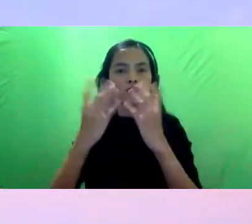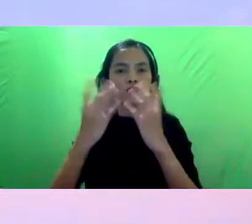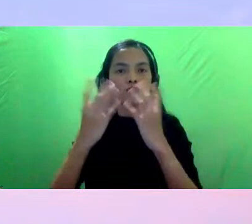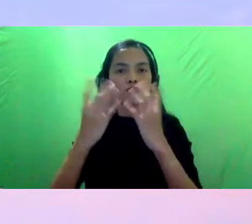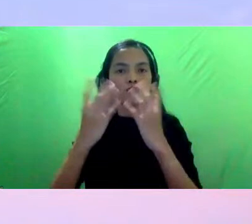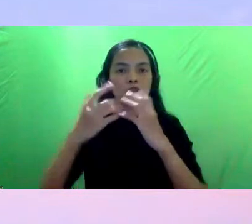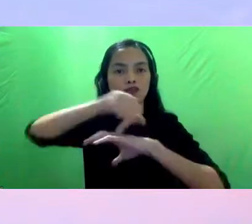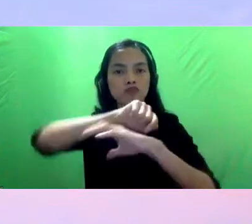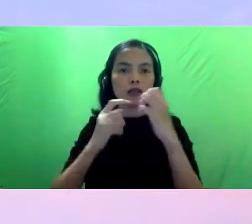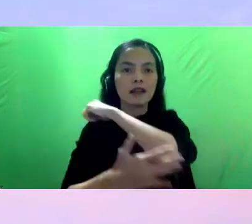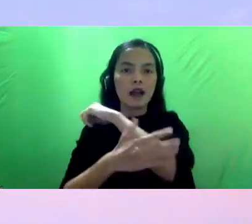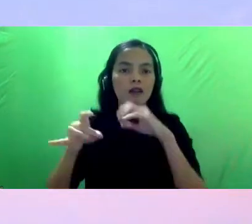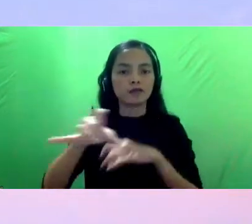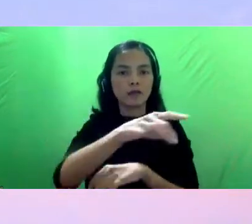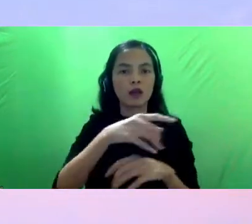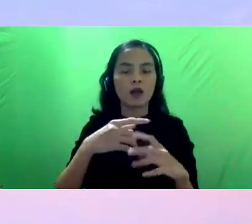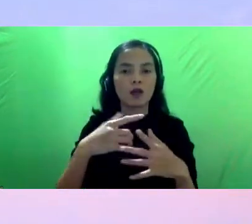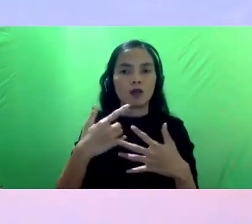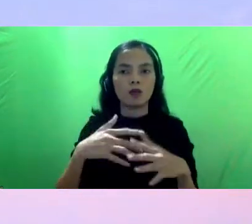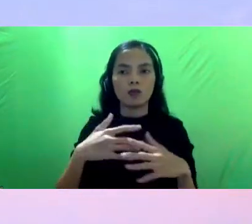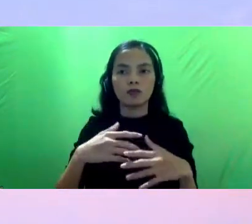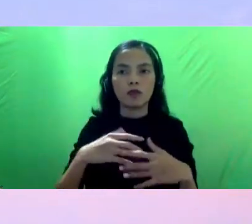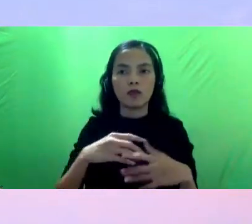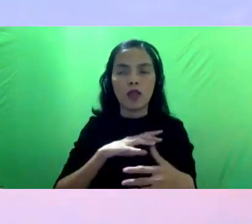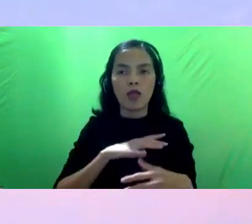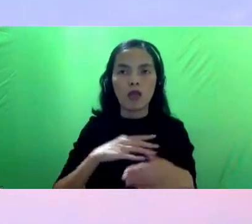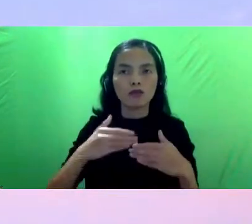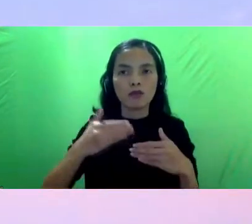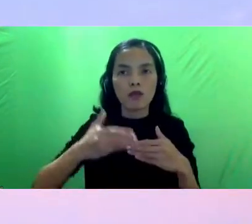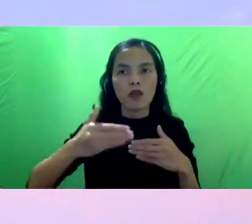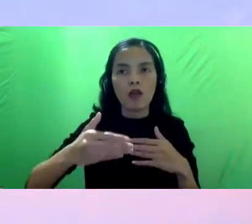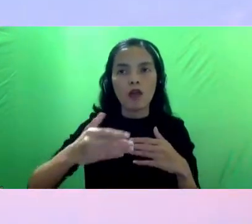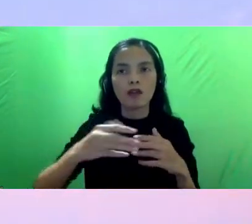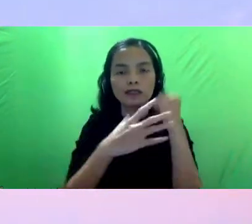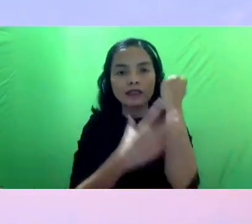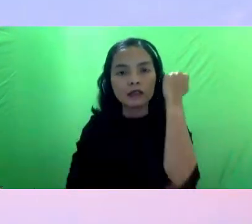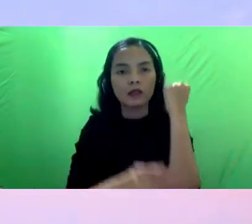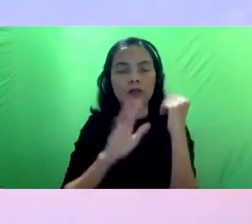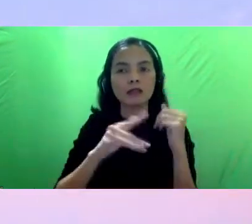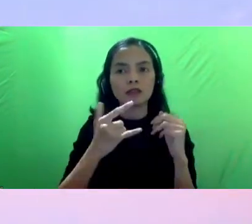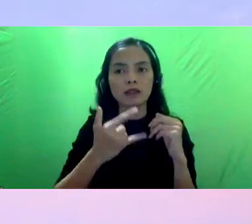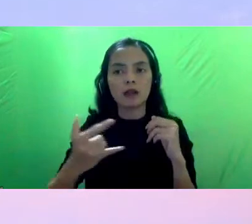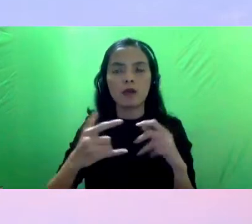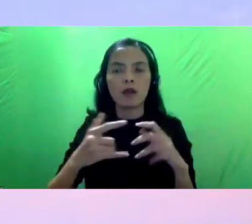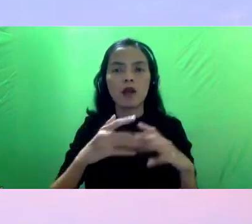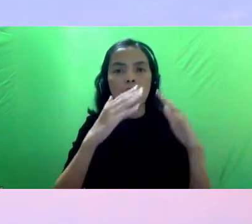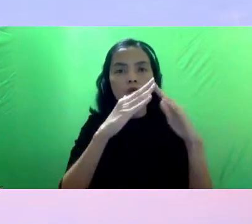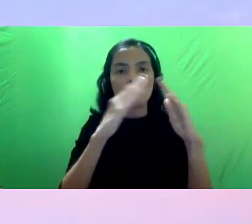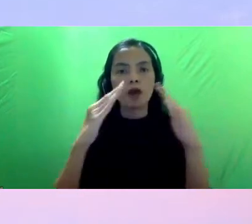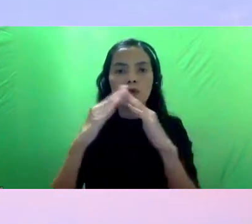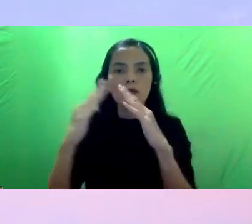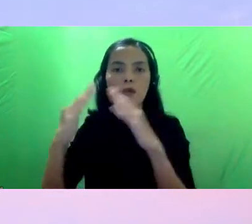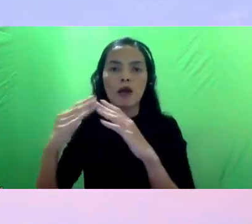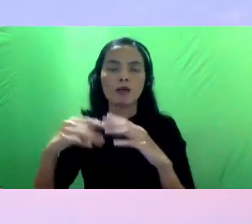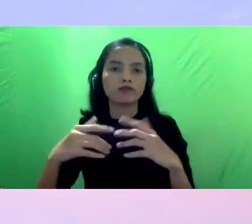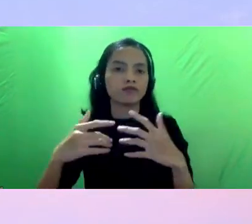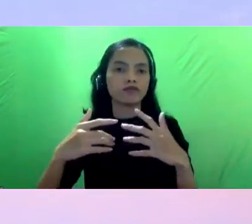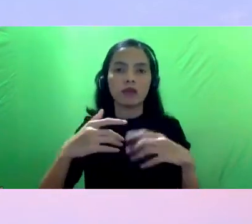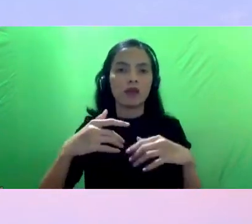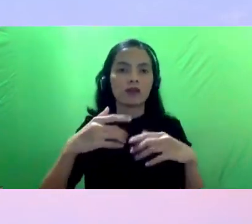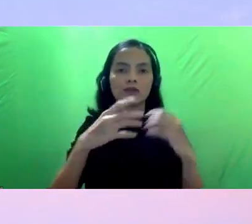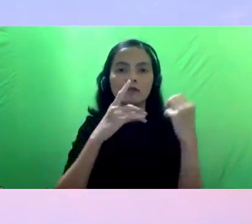is rising again. Poor households will remain or in a deeper state of poverty given their declining